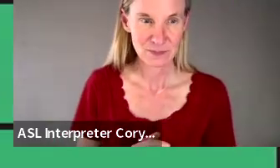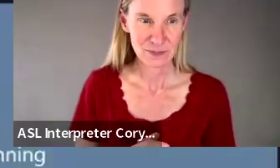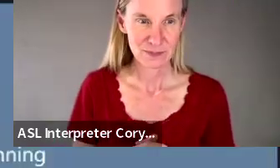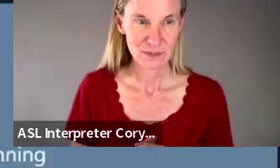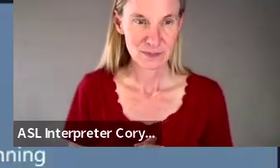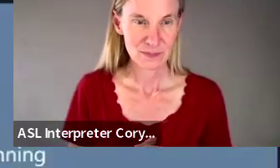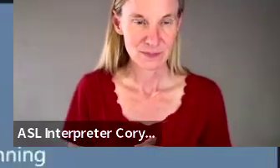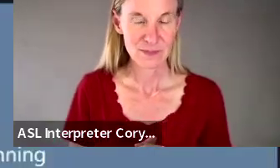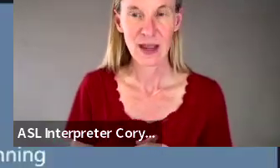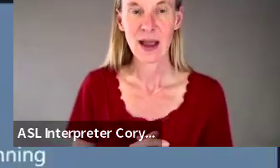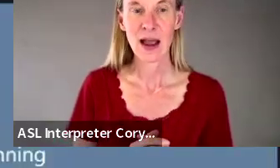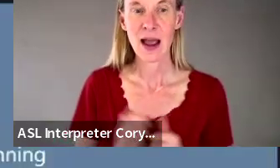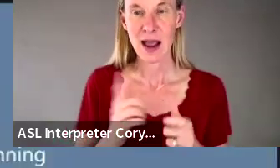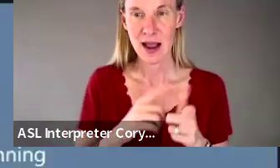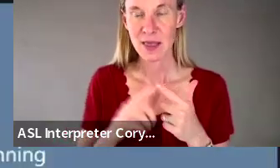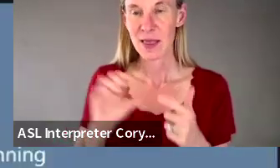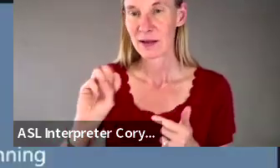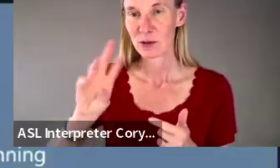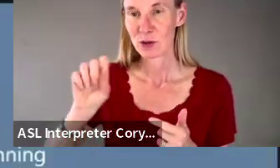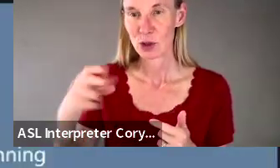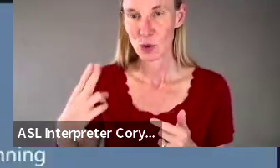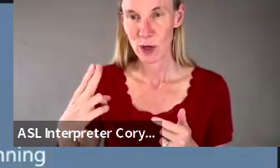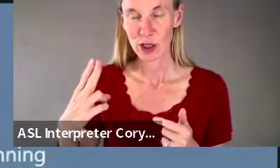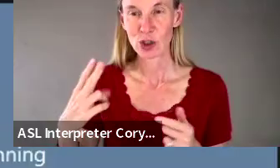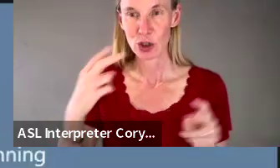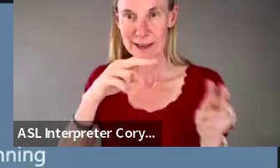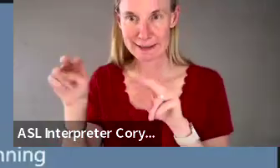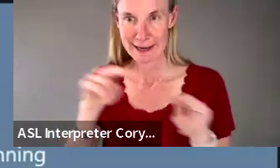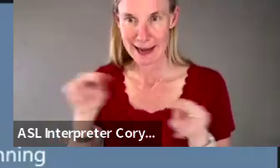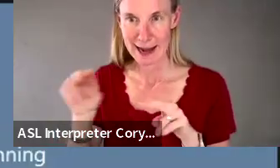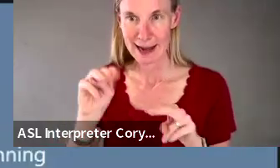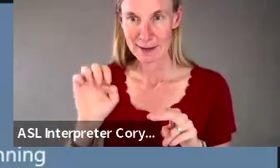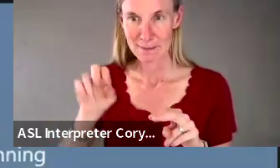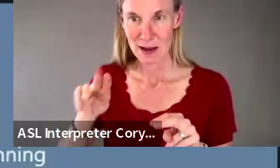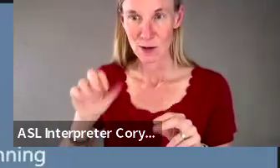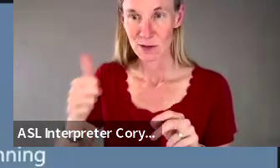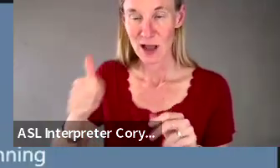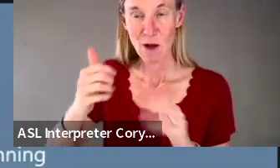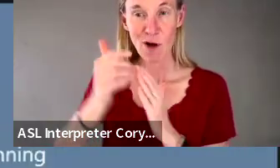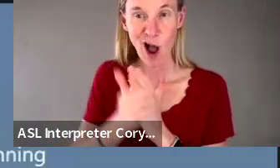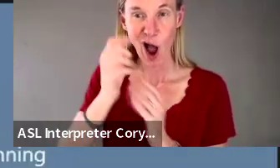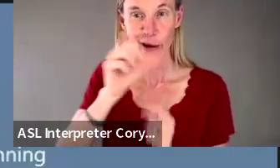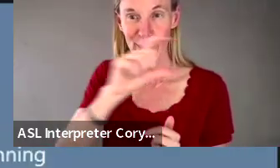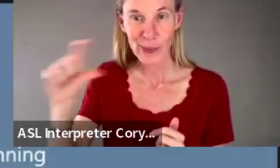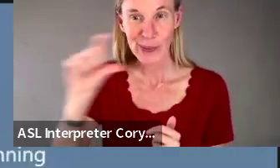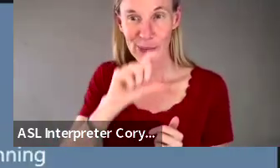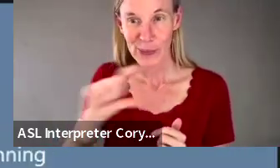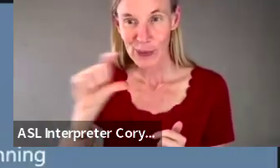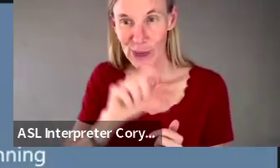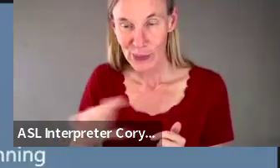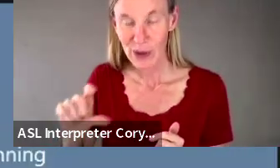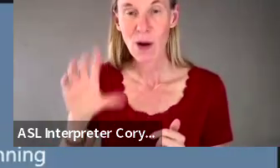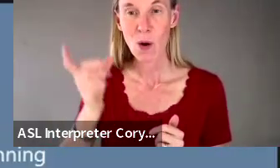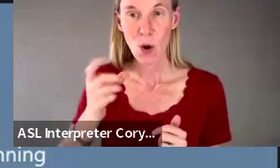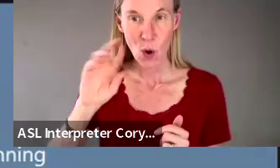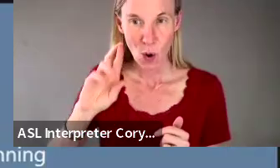The switch scanning menu gives the option to enable and disable auto scan, along with the ability to enable and